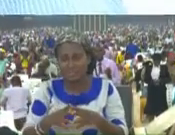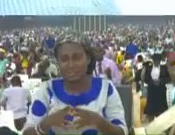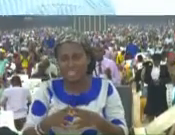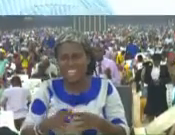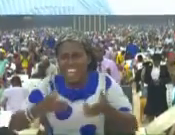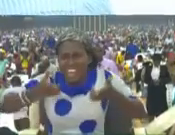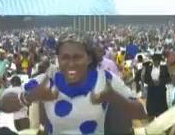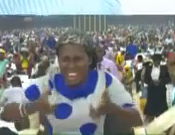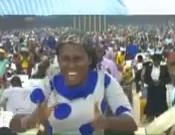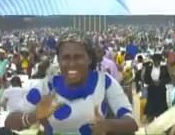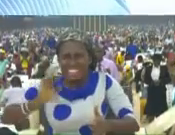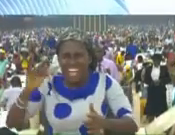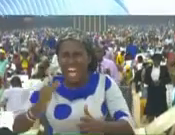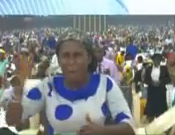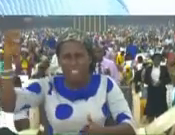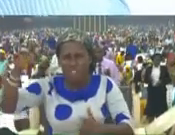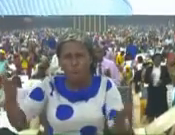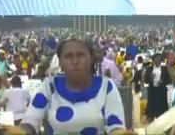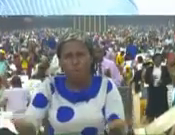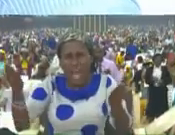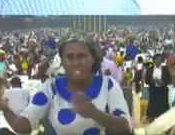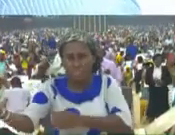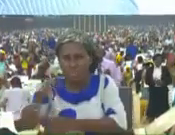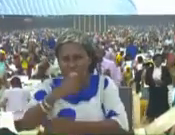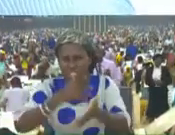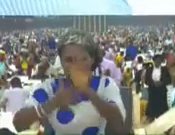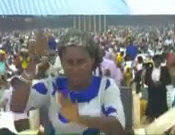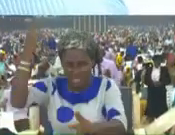Let our sun rise again.